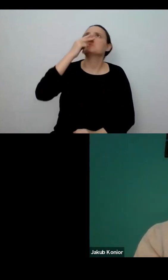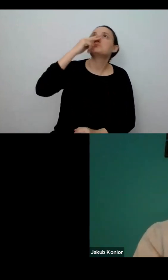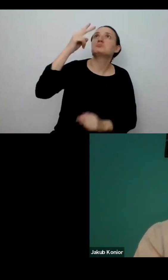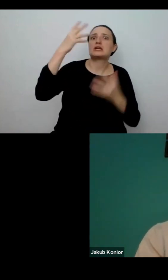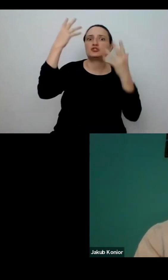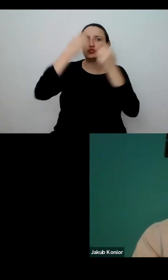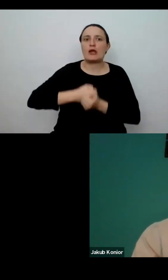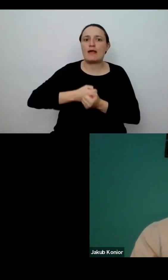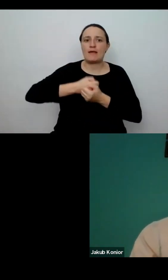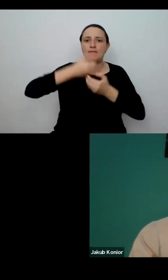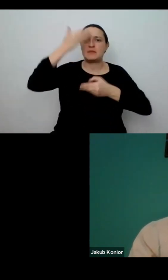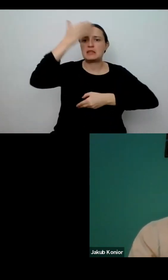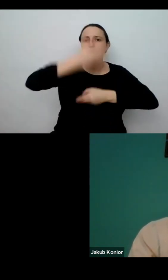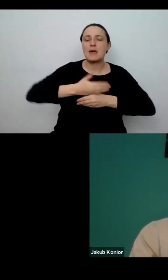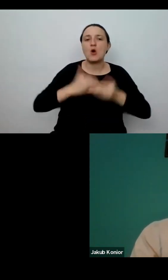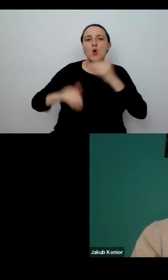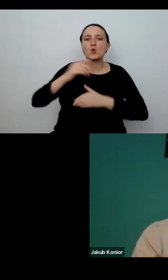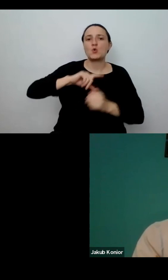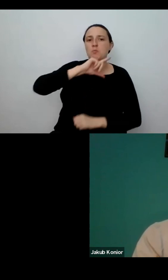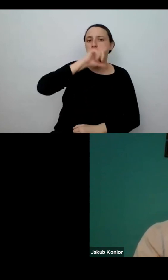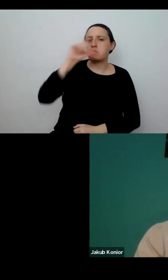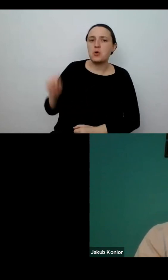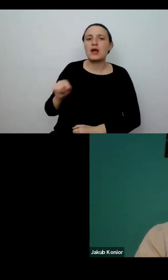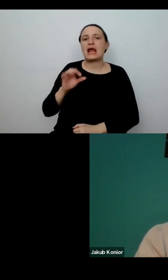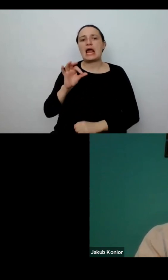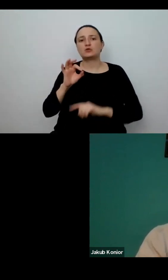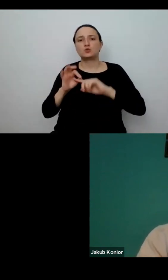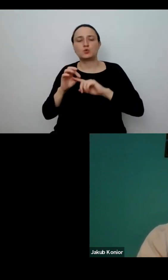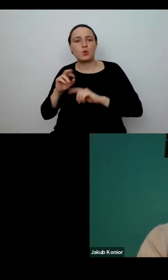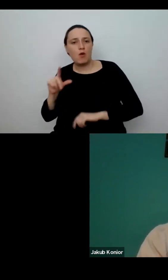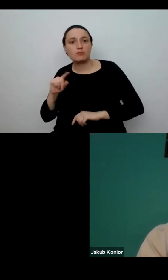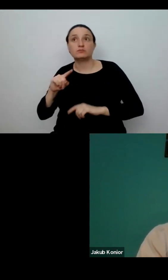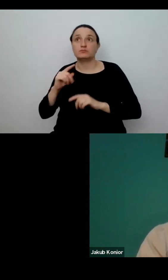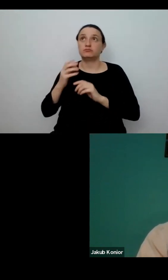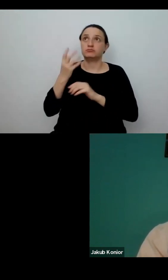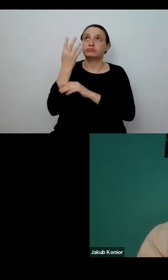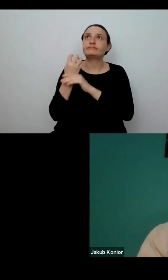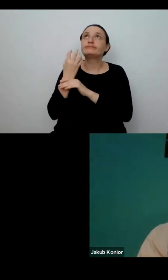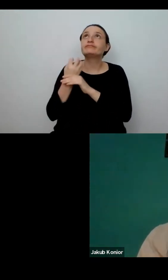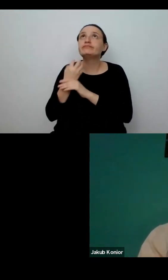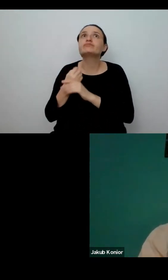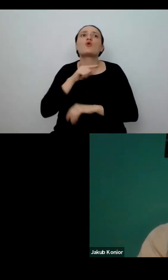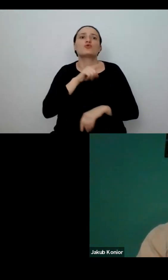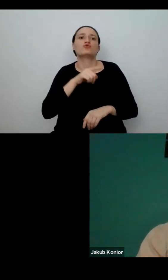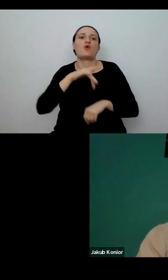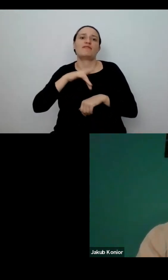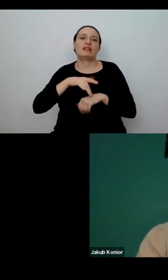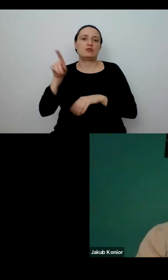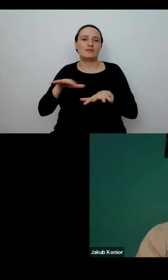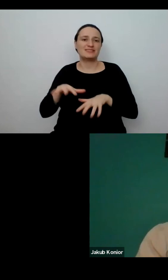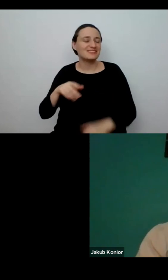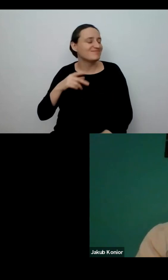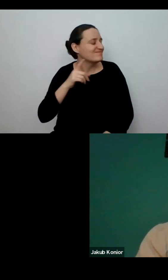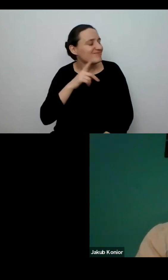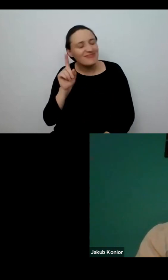meter and go home, and this is the result for this location. That is not precise. This